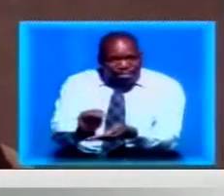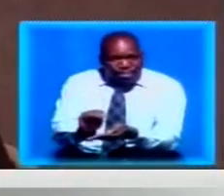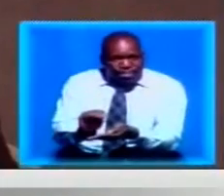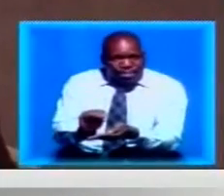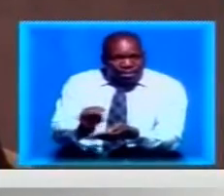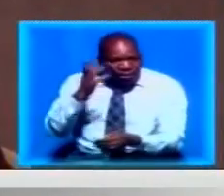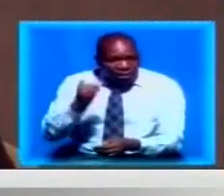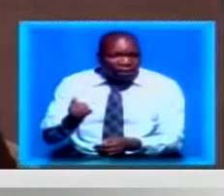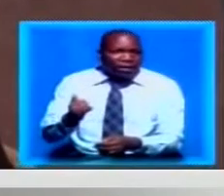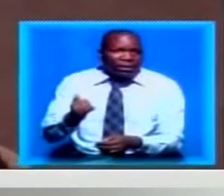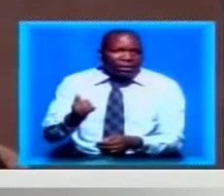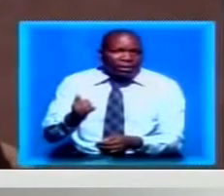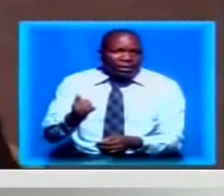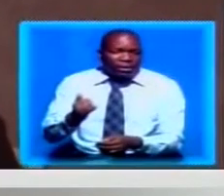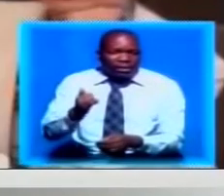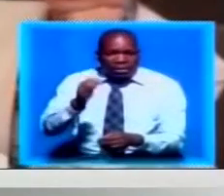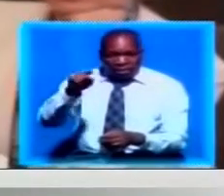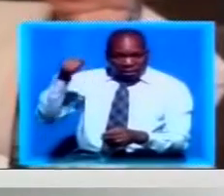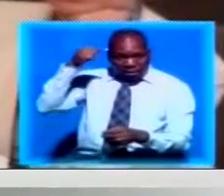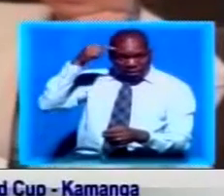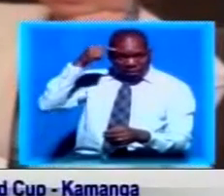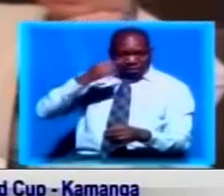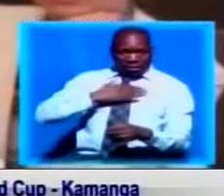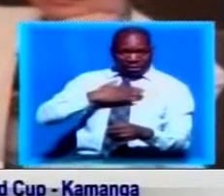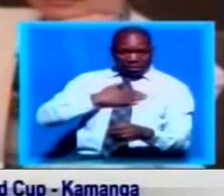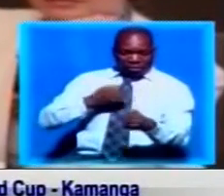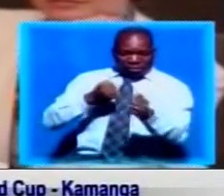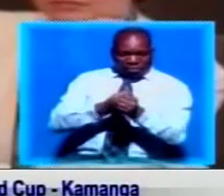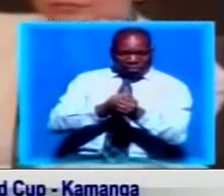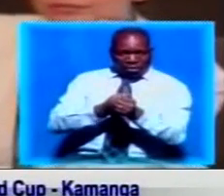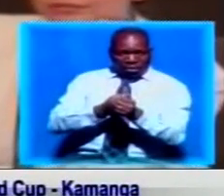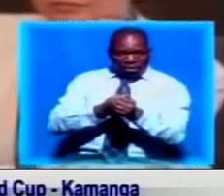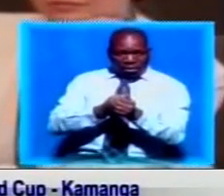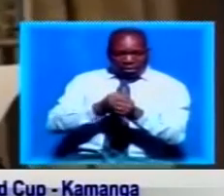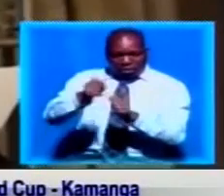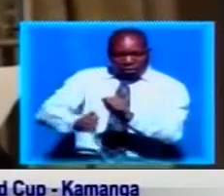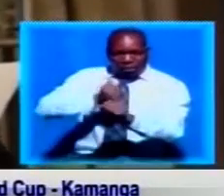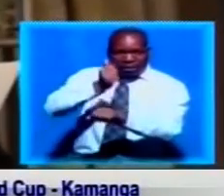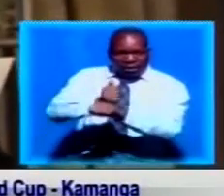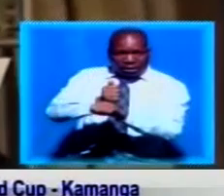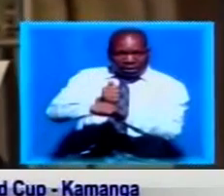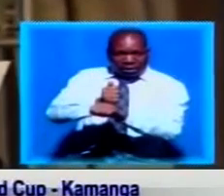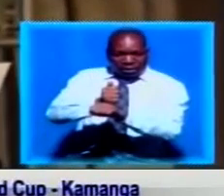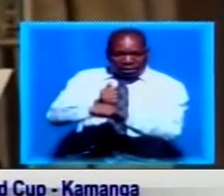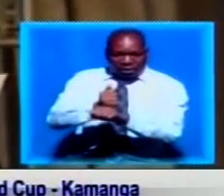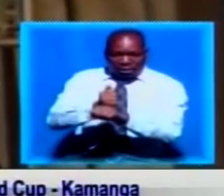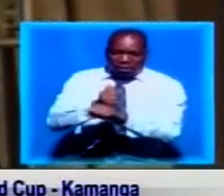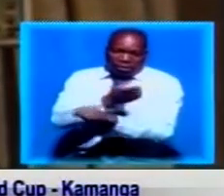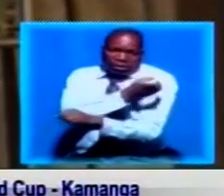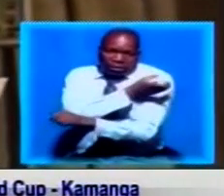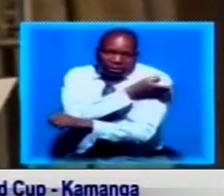this regard, my government will continue to support the establishment of a